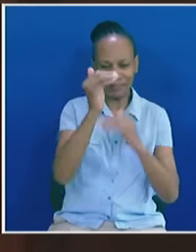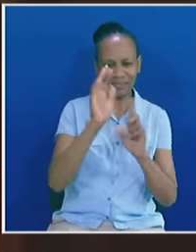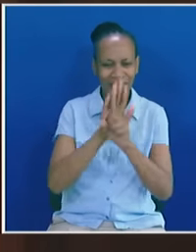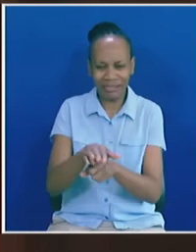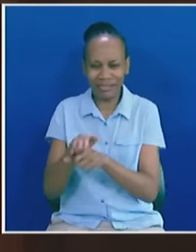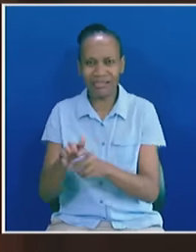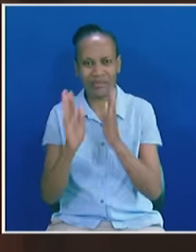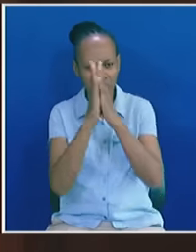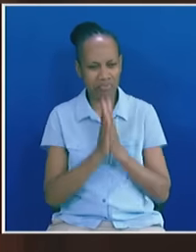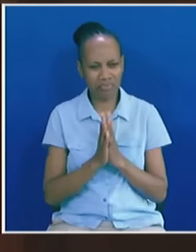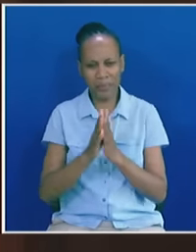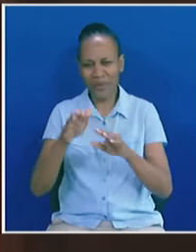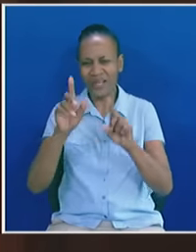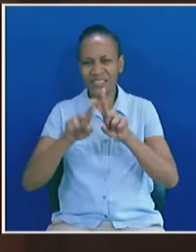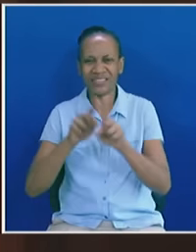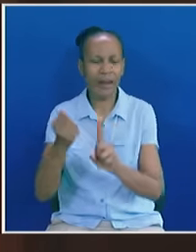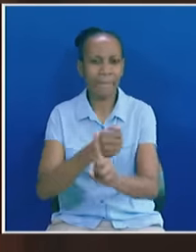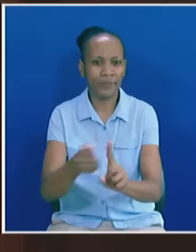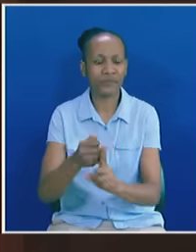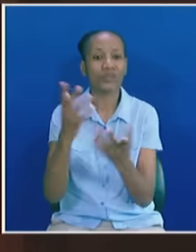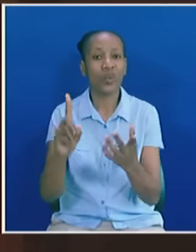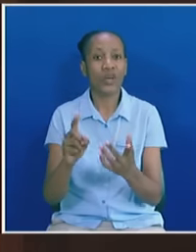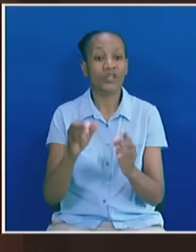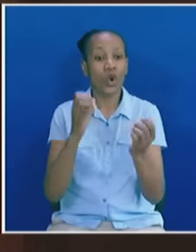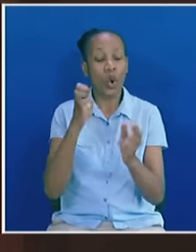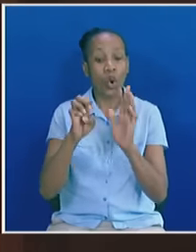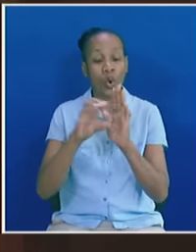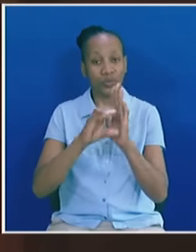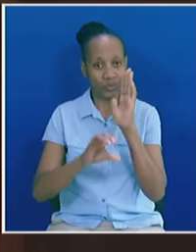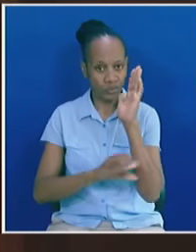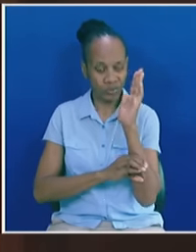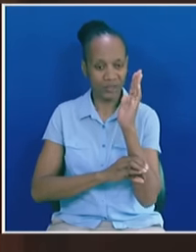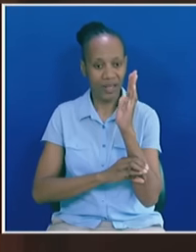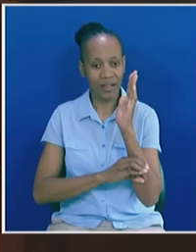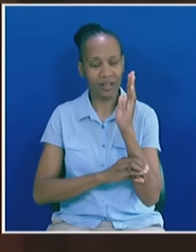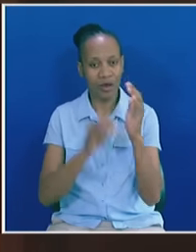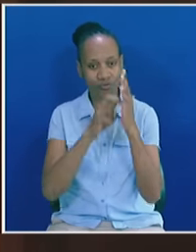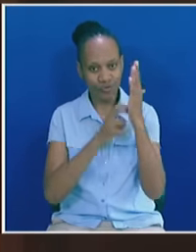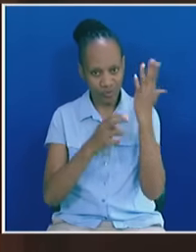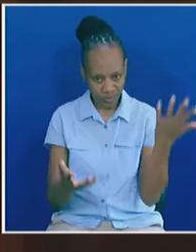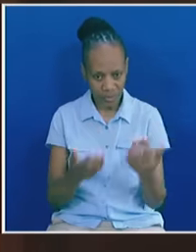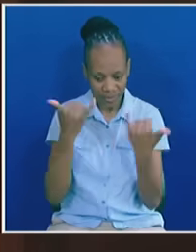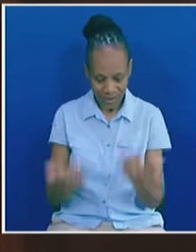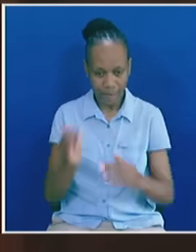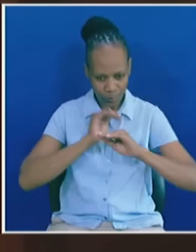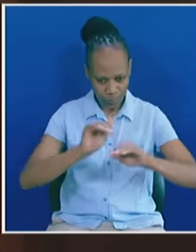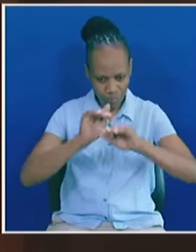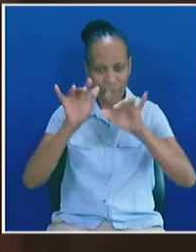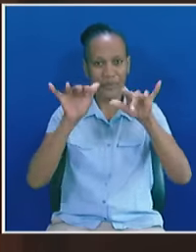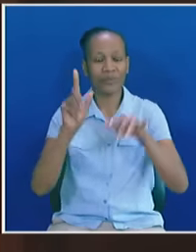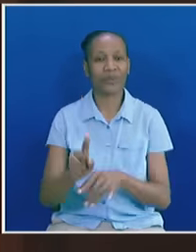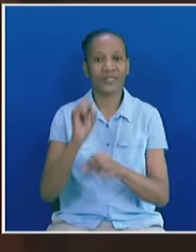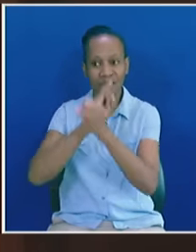on religion and ethnic grounds, and the violation of presidential constitutional terms of office. We must remind our people that